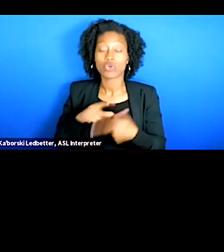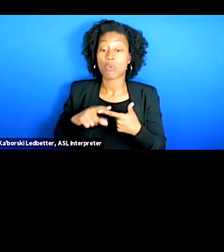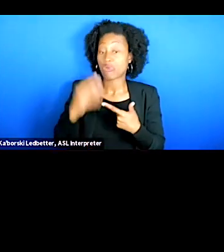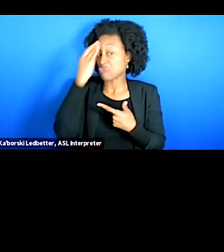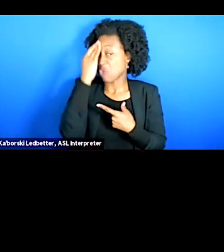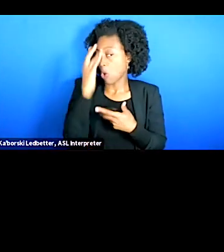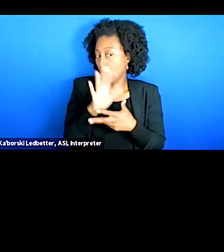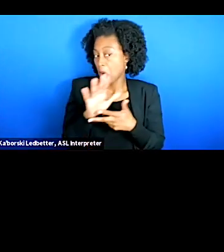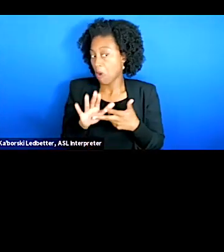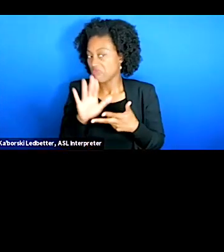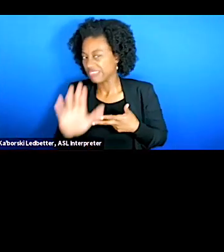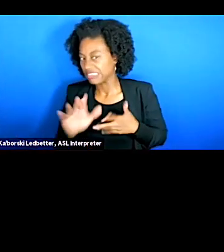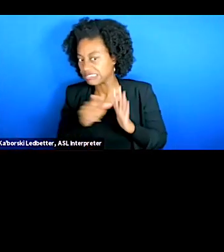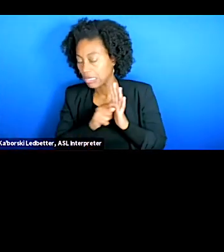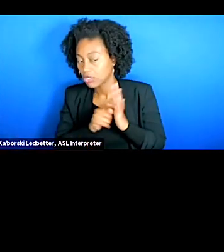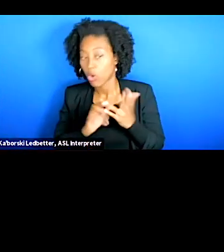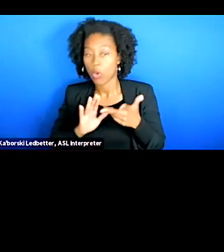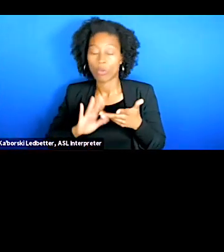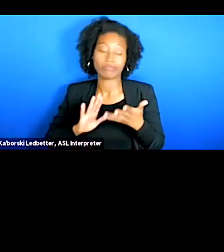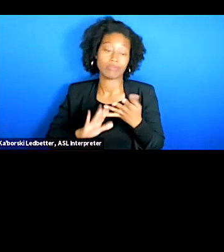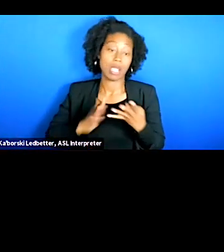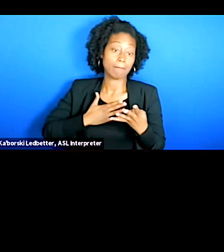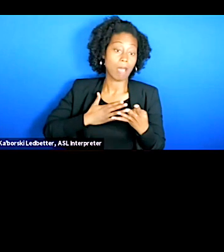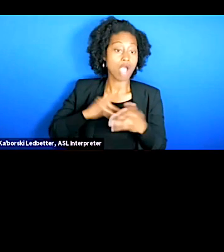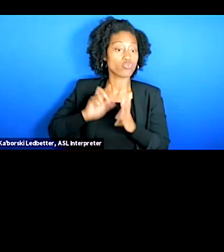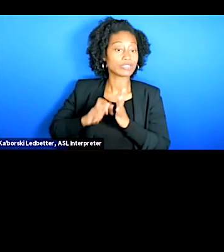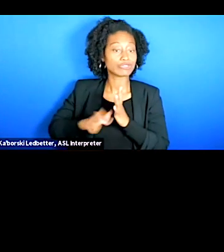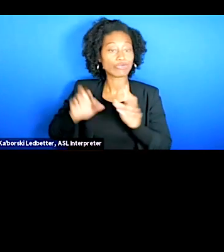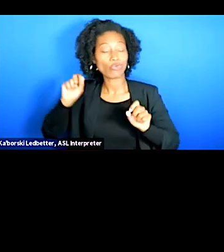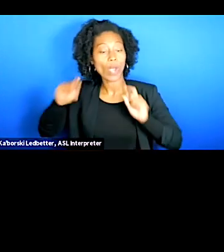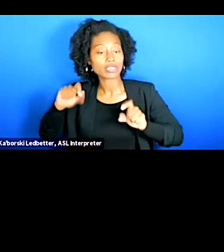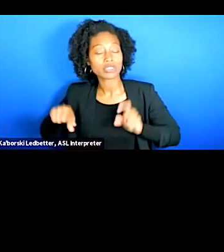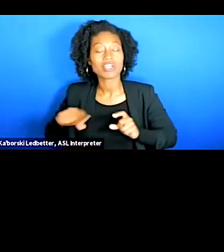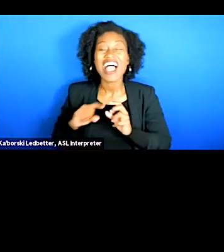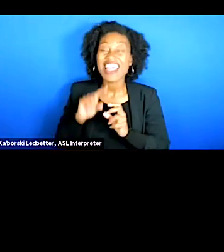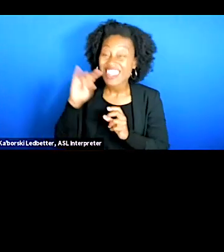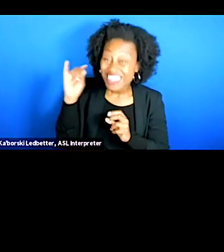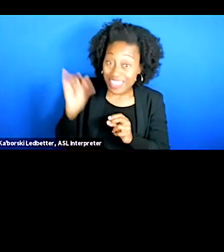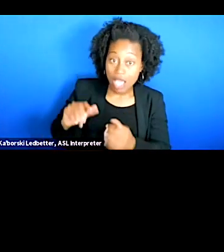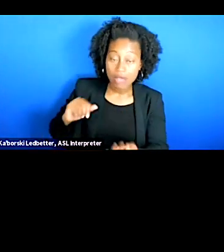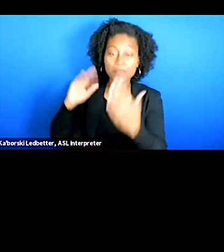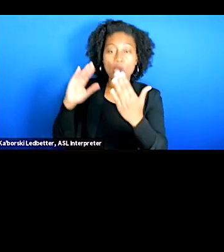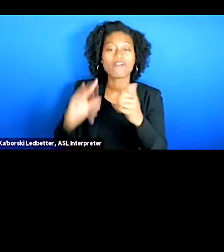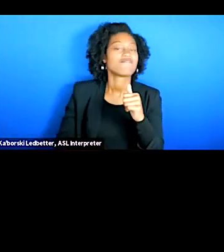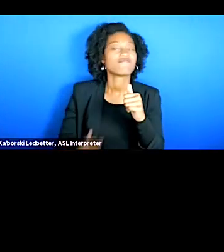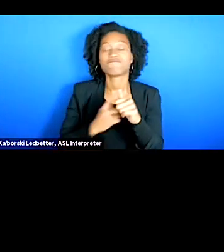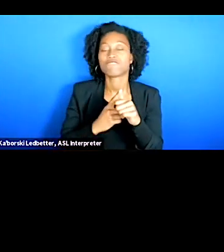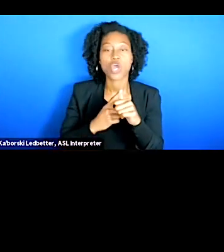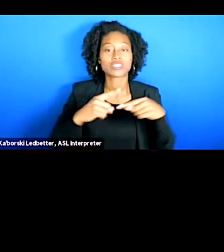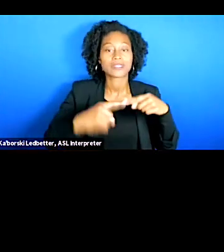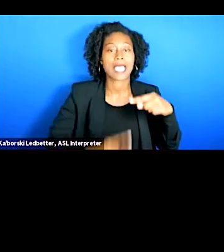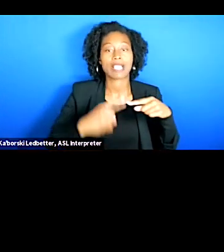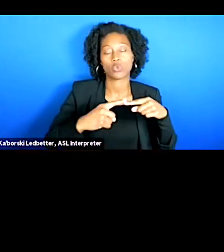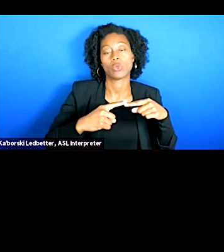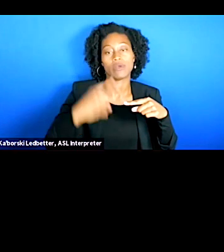literature, or your research questions. This approach is typically used as a first cycle coding